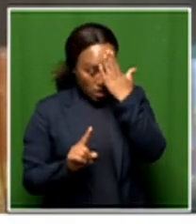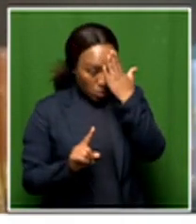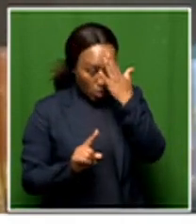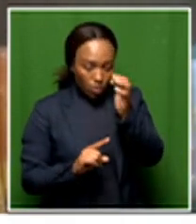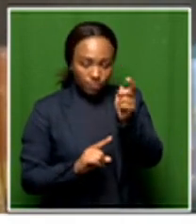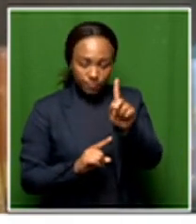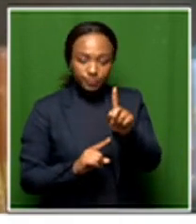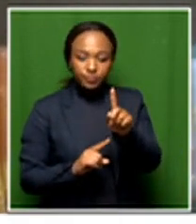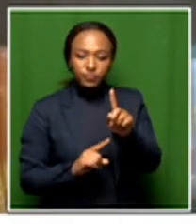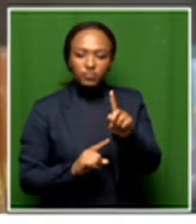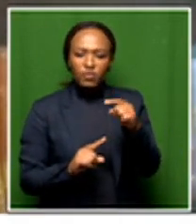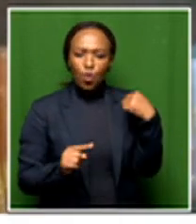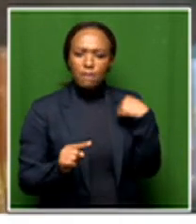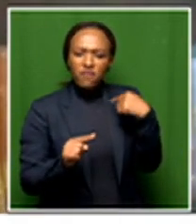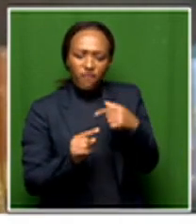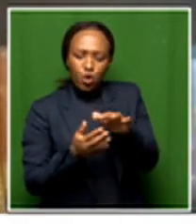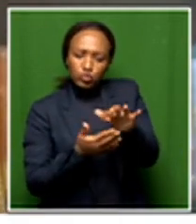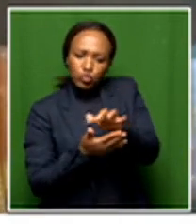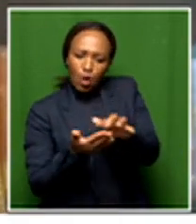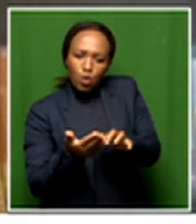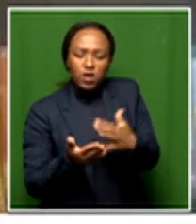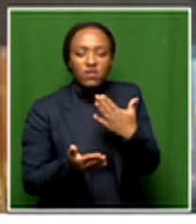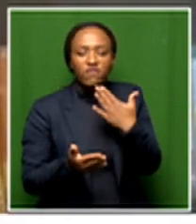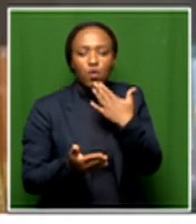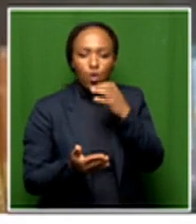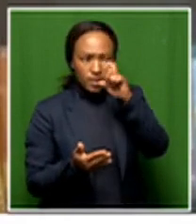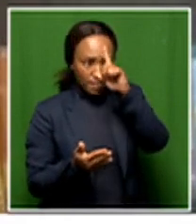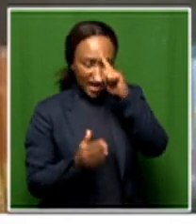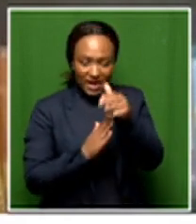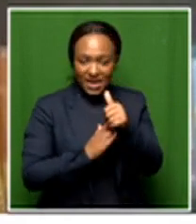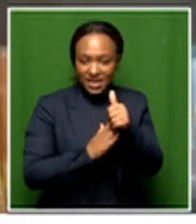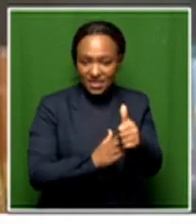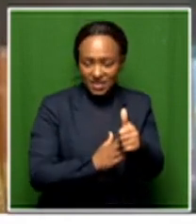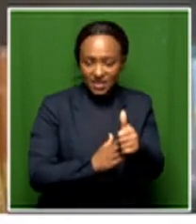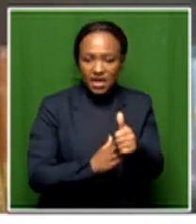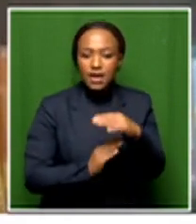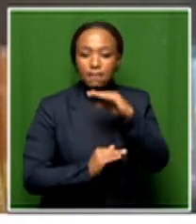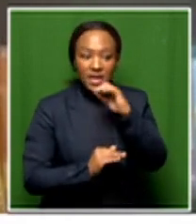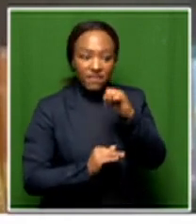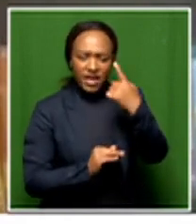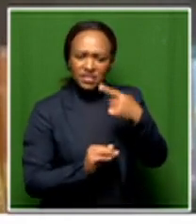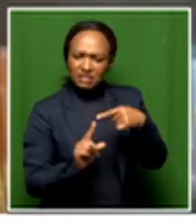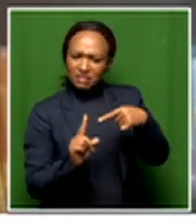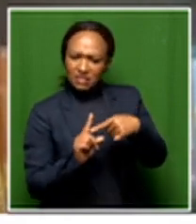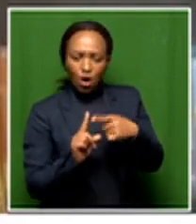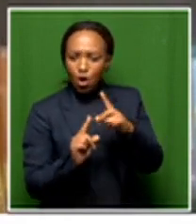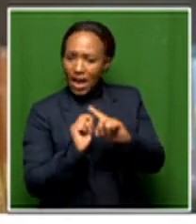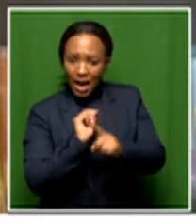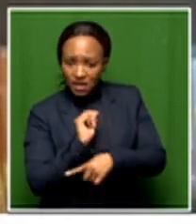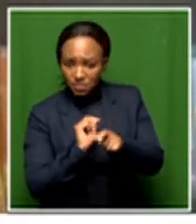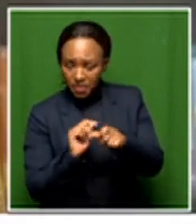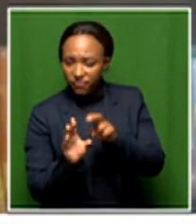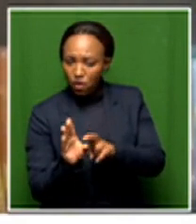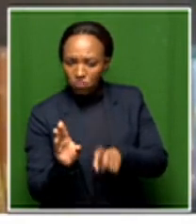there has been an exodus of black leaders in the DA. John Moodey is not the first and the last. How are they